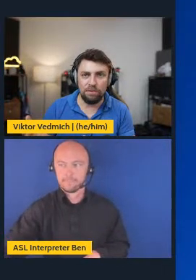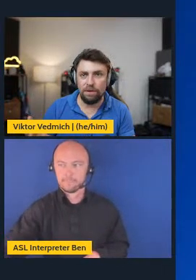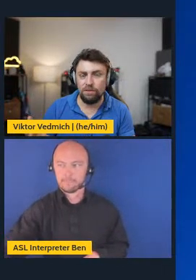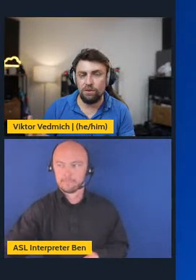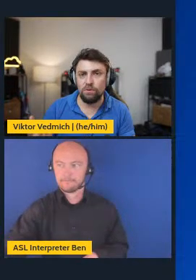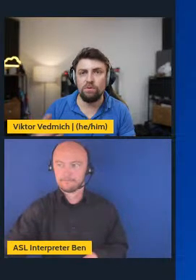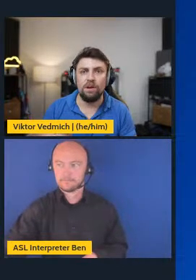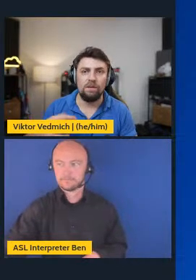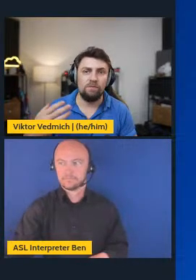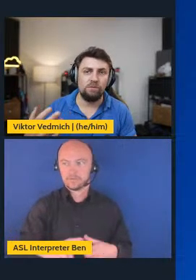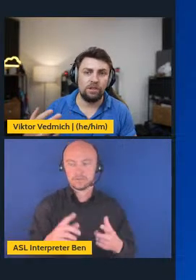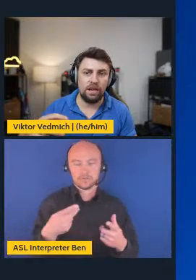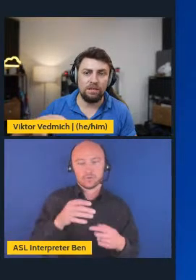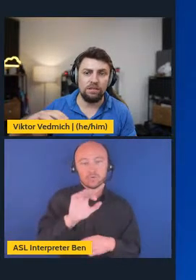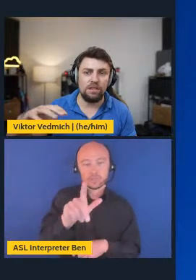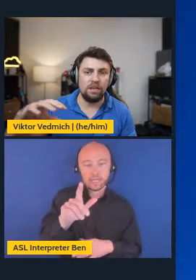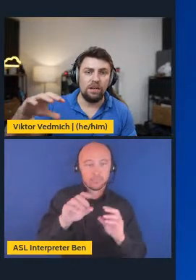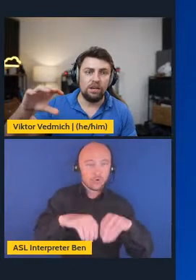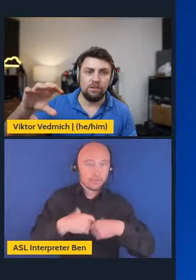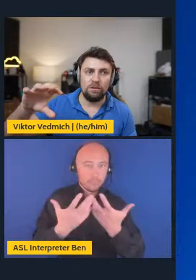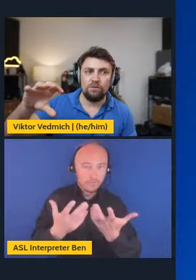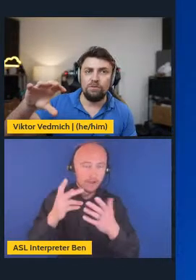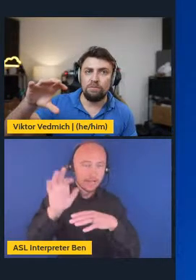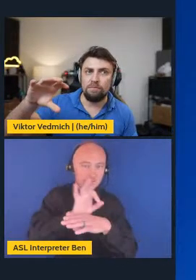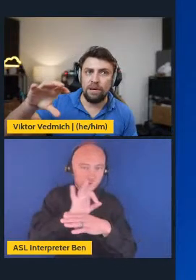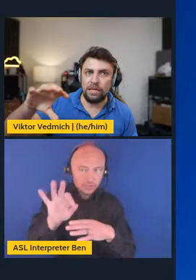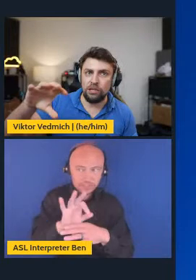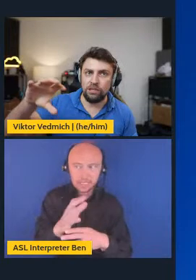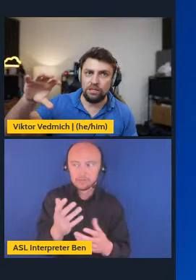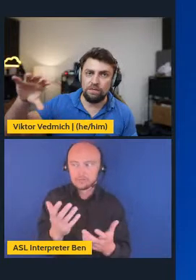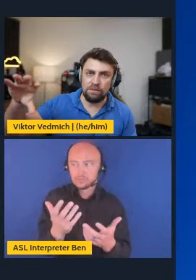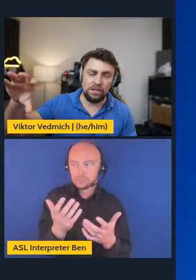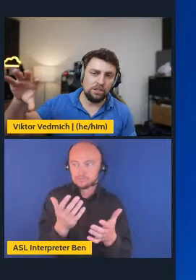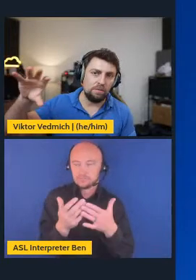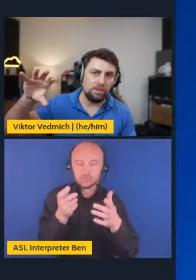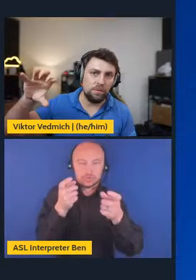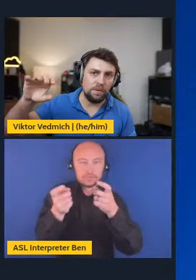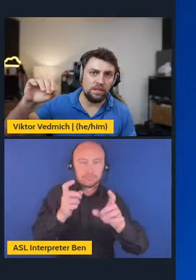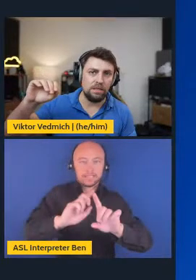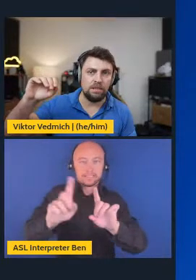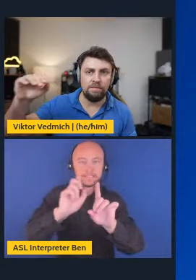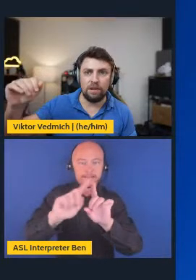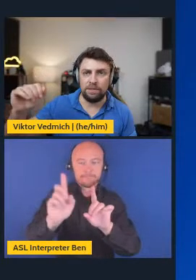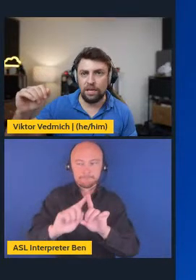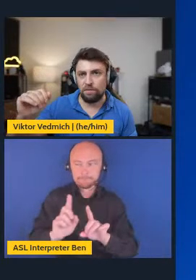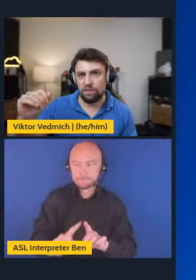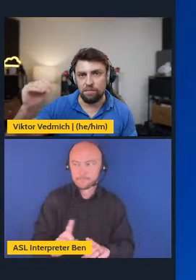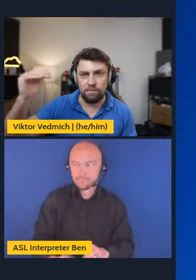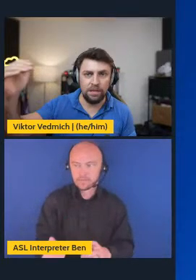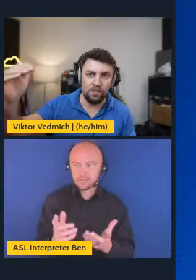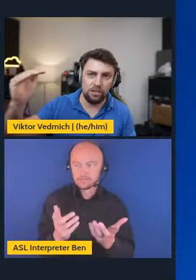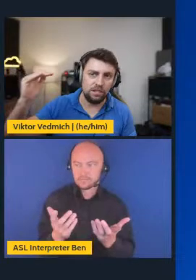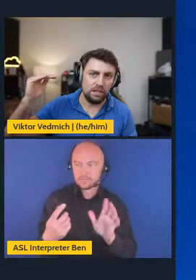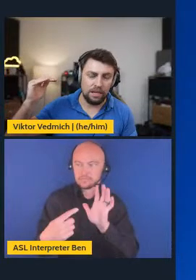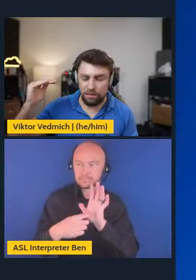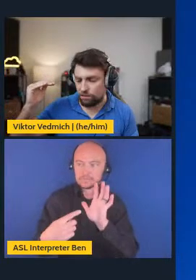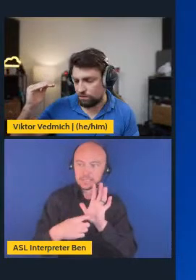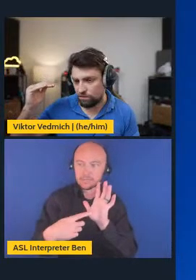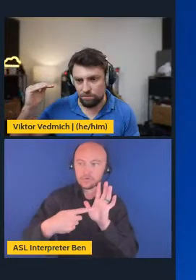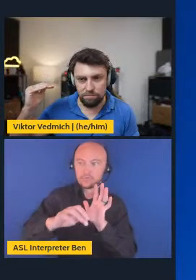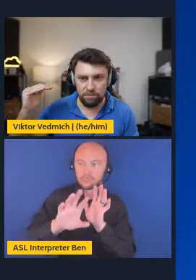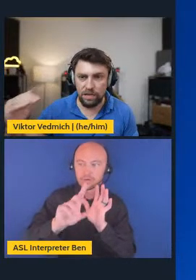and provide for you functionality, to manage differential between environments, like, for example, production